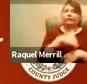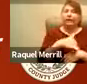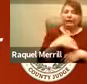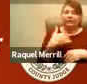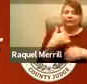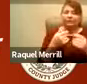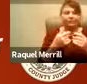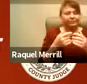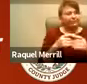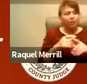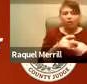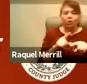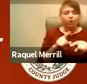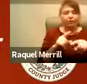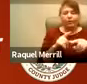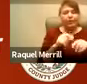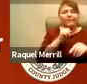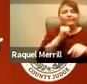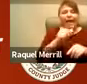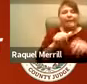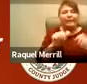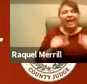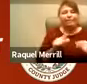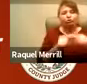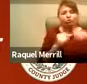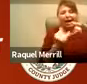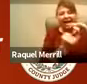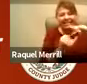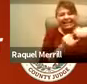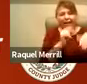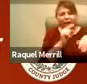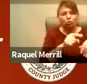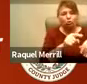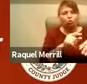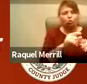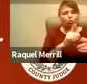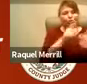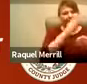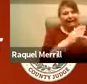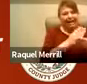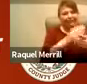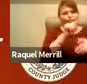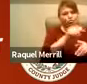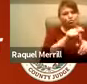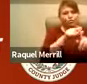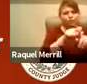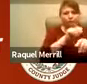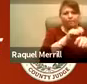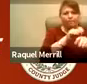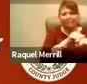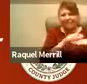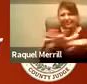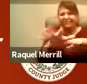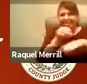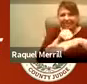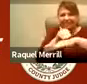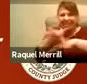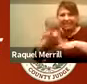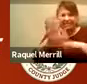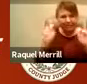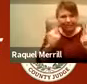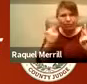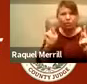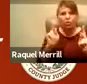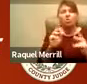to isolate you and keep you from further infecting people. The next thing that